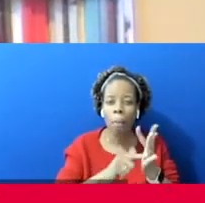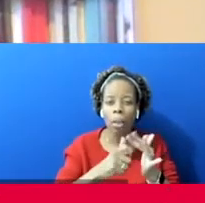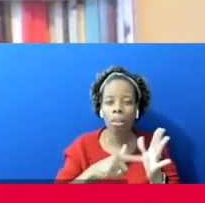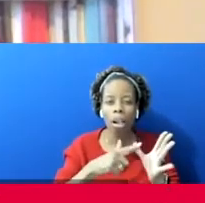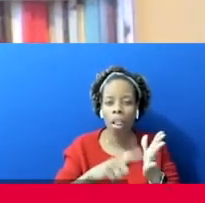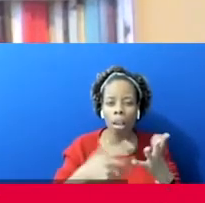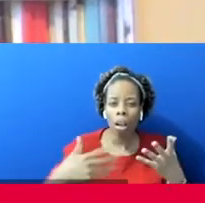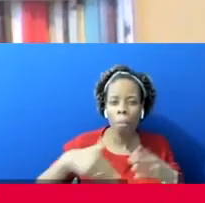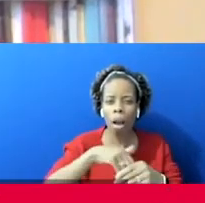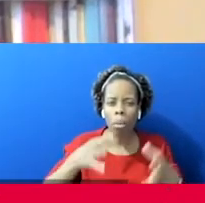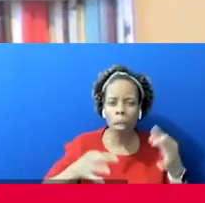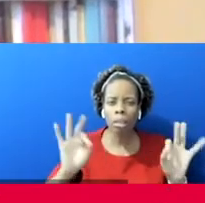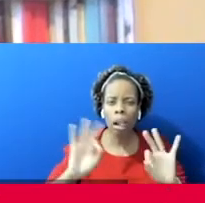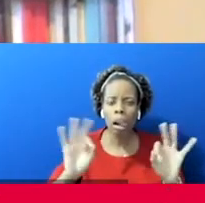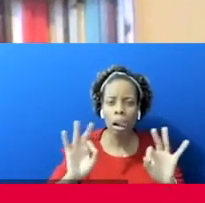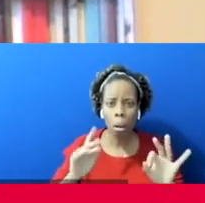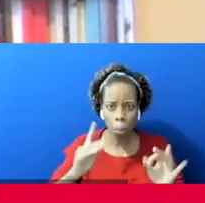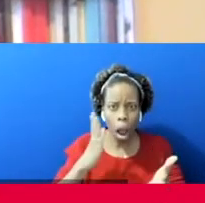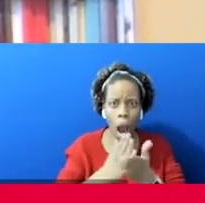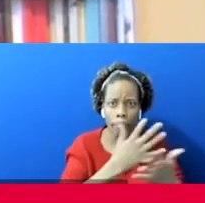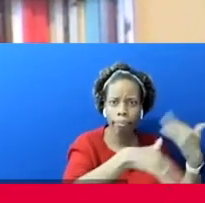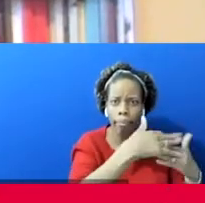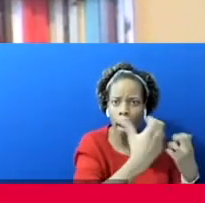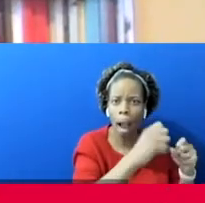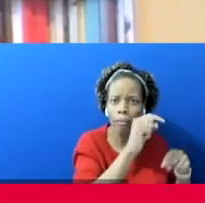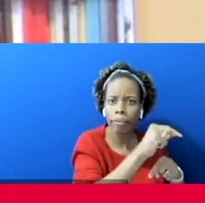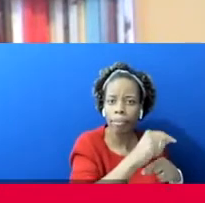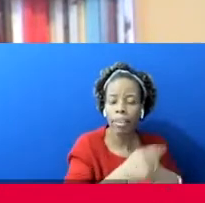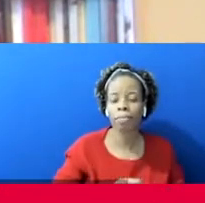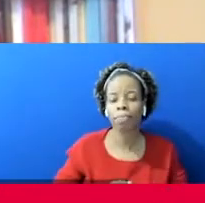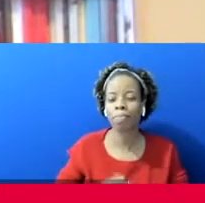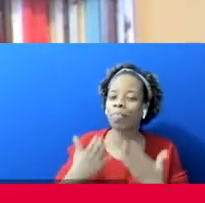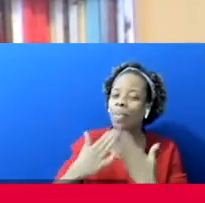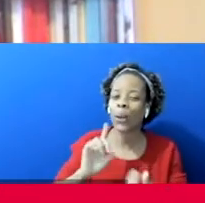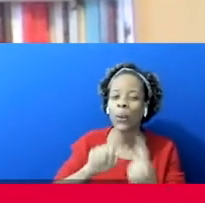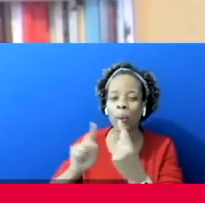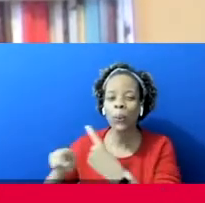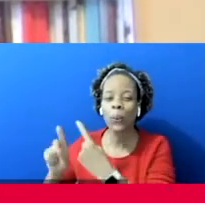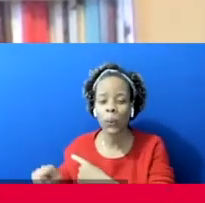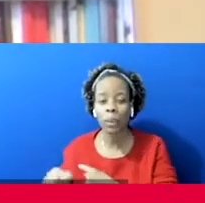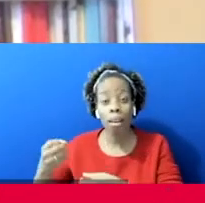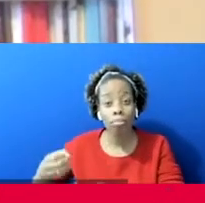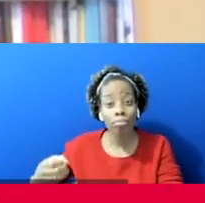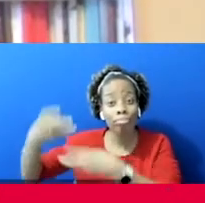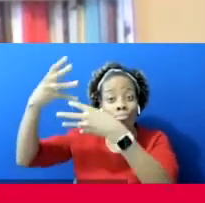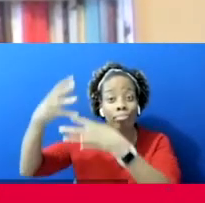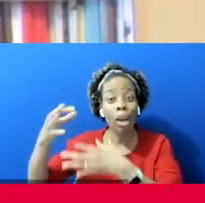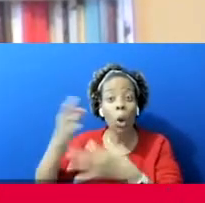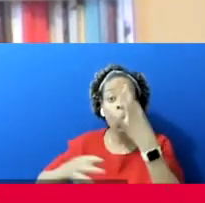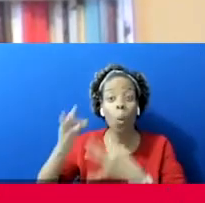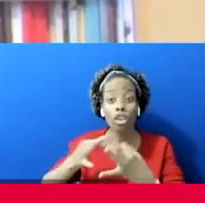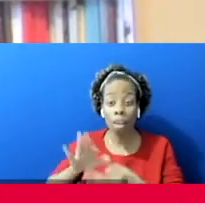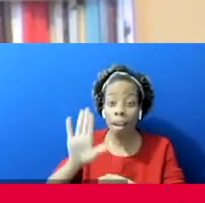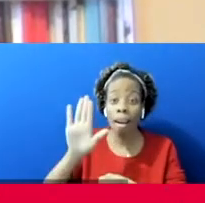Thank you for all of your answers on that. That was really, really insightful. We've got some questions coming in. As a kind of quick reminder, if you'd like